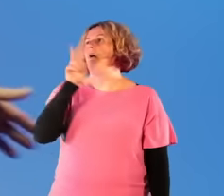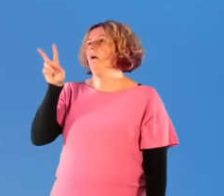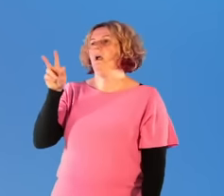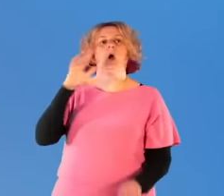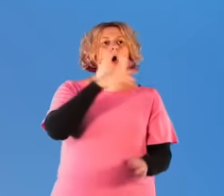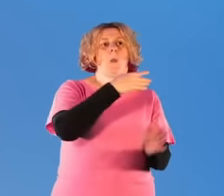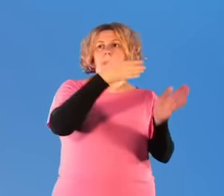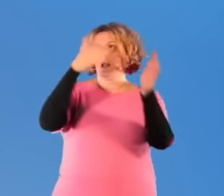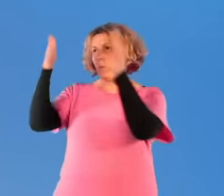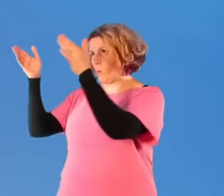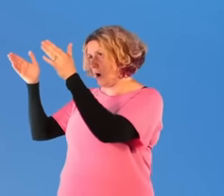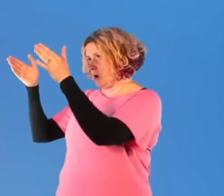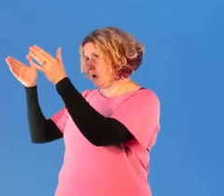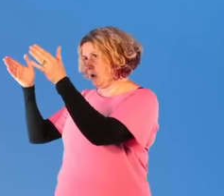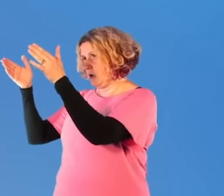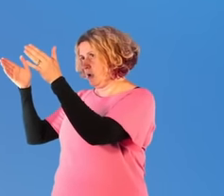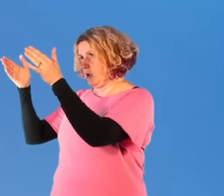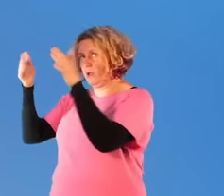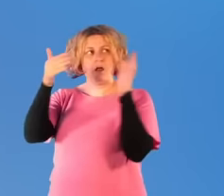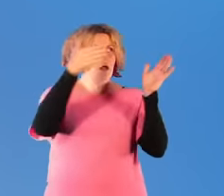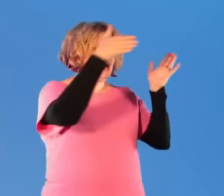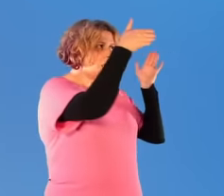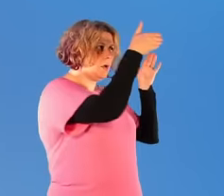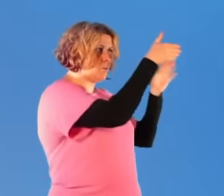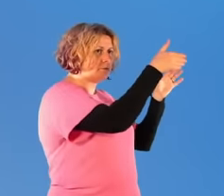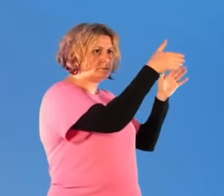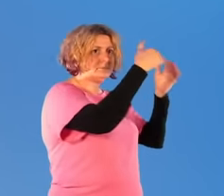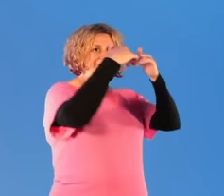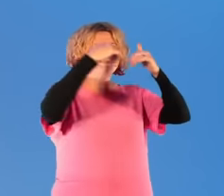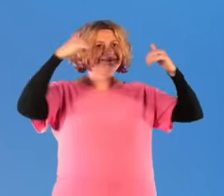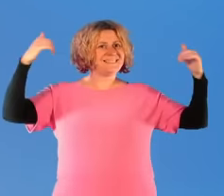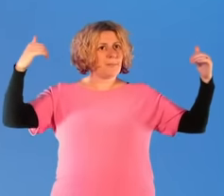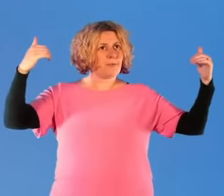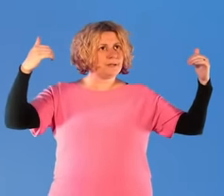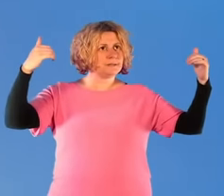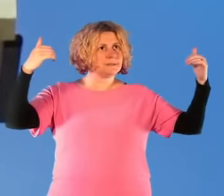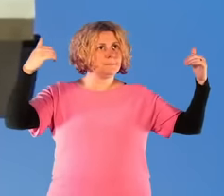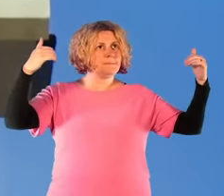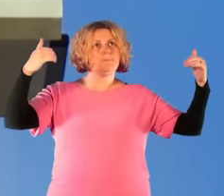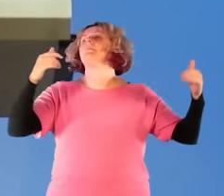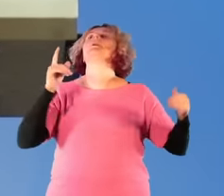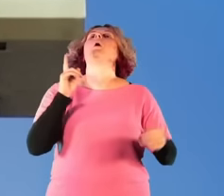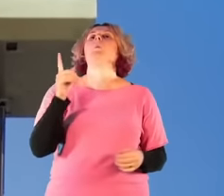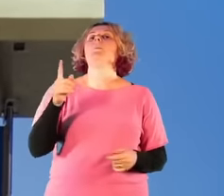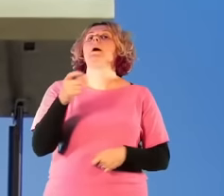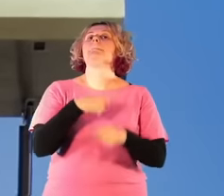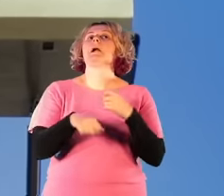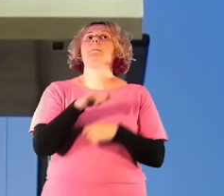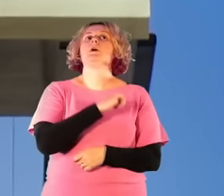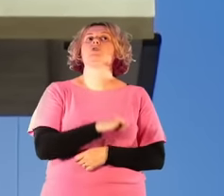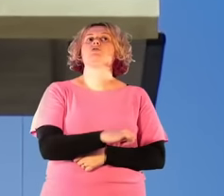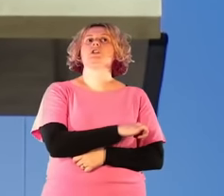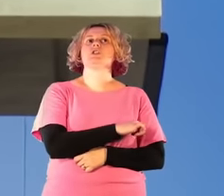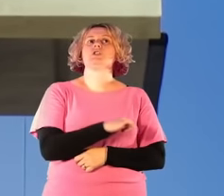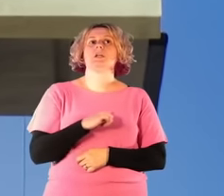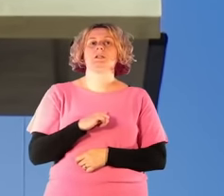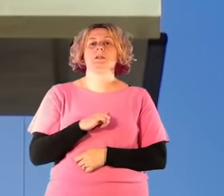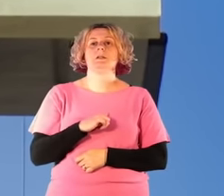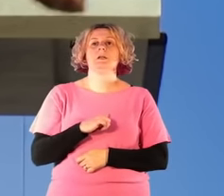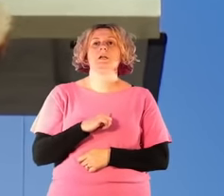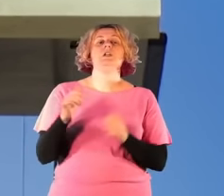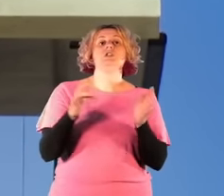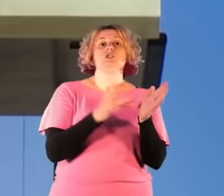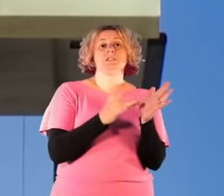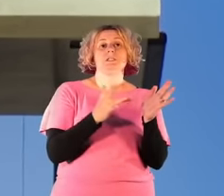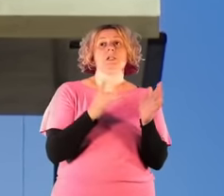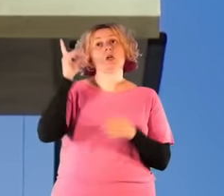If you do a 180 and you look at the hills, you can't see the city. When we become Christians, God does two things. He takes all our